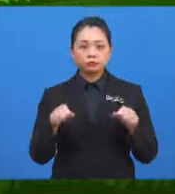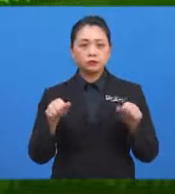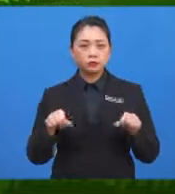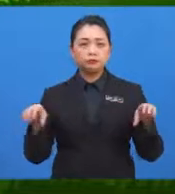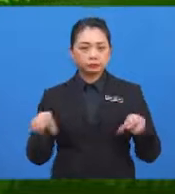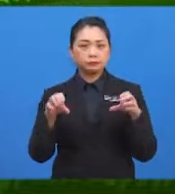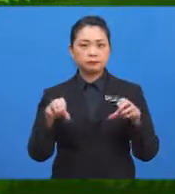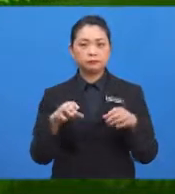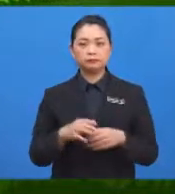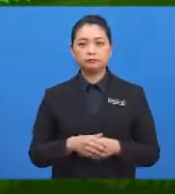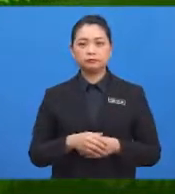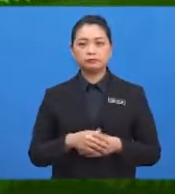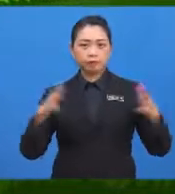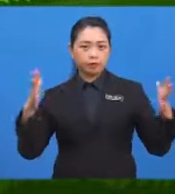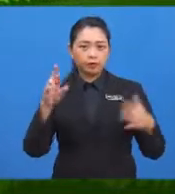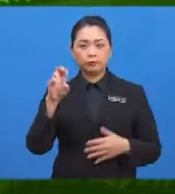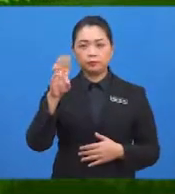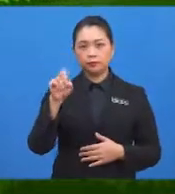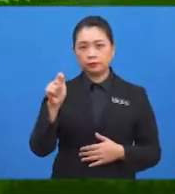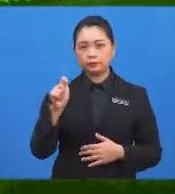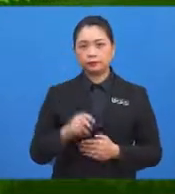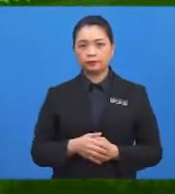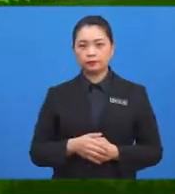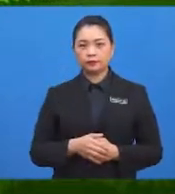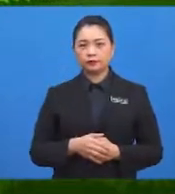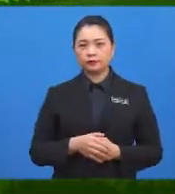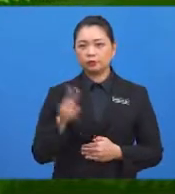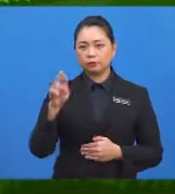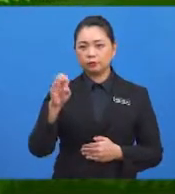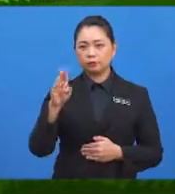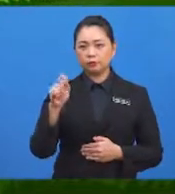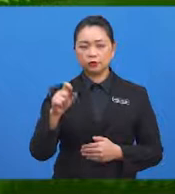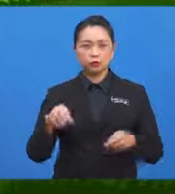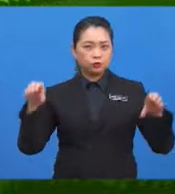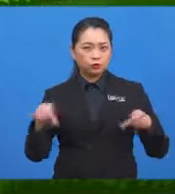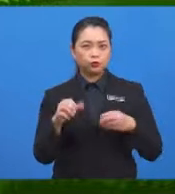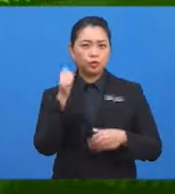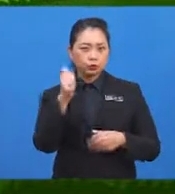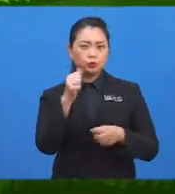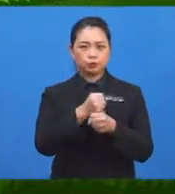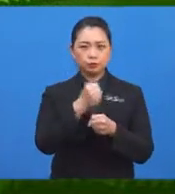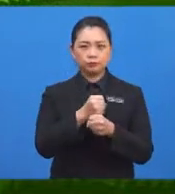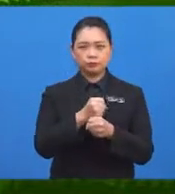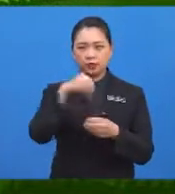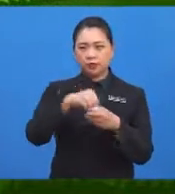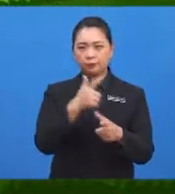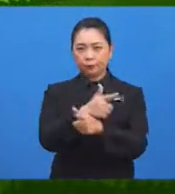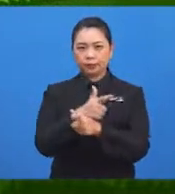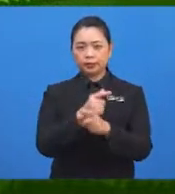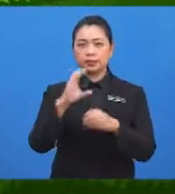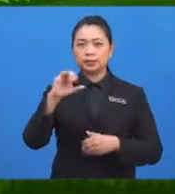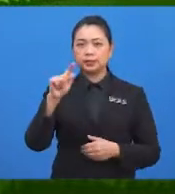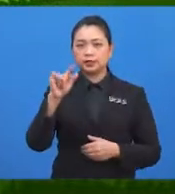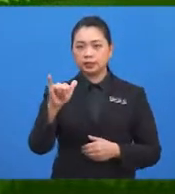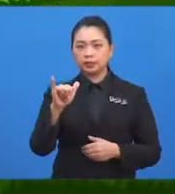robot. I think the robot did a good job in protecting the city. The robot